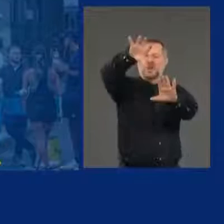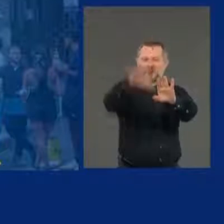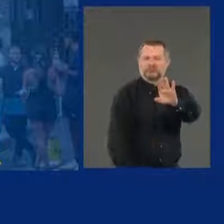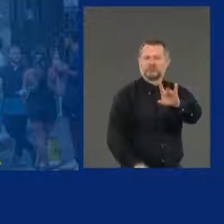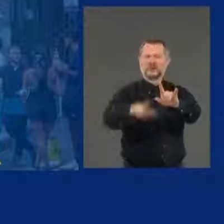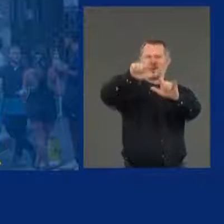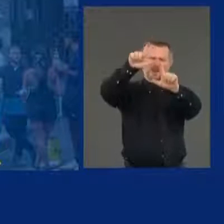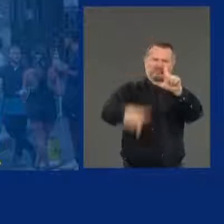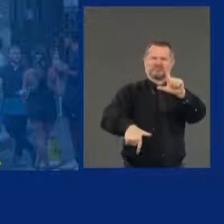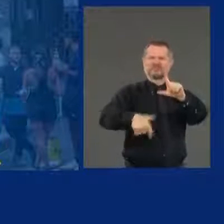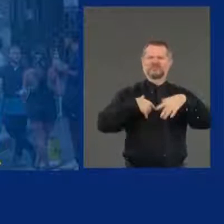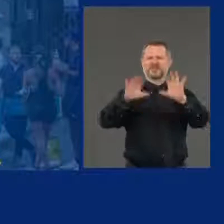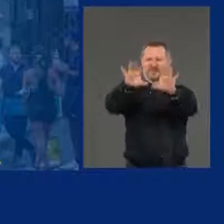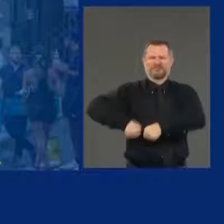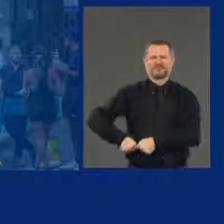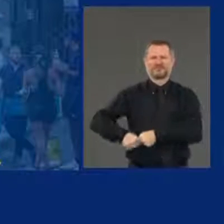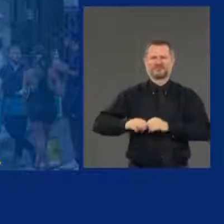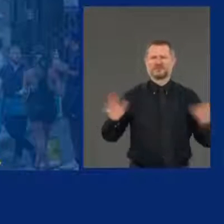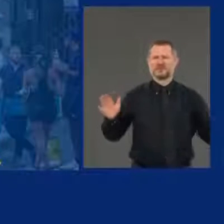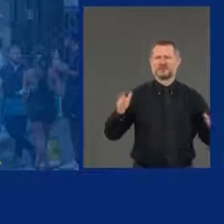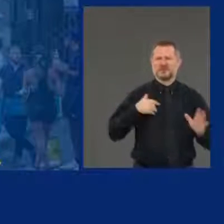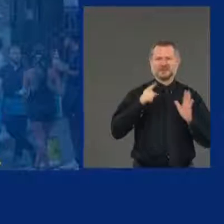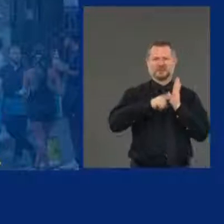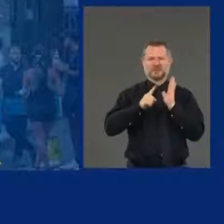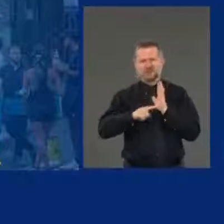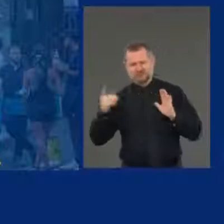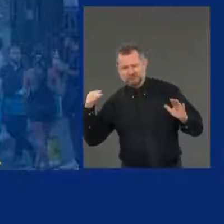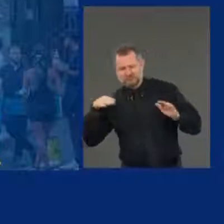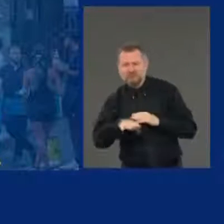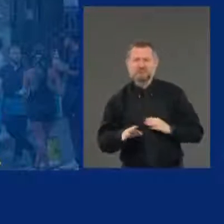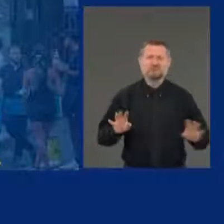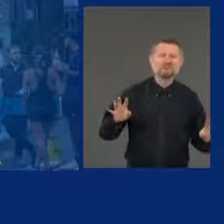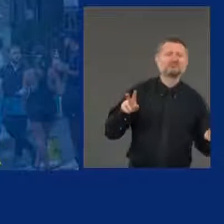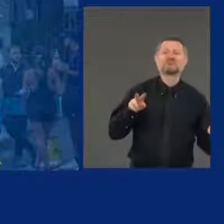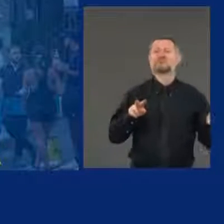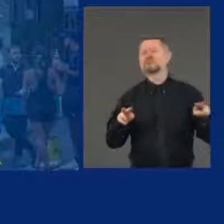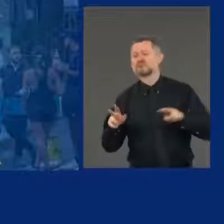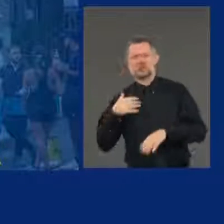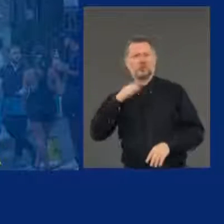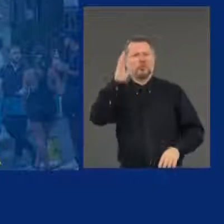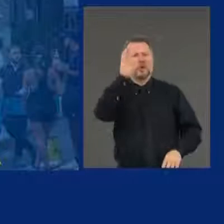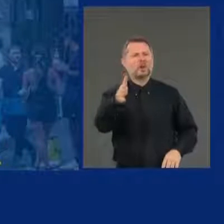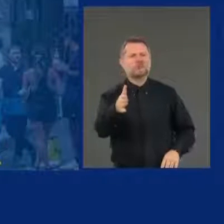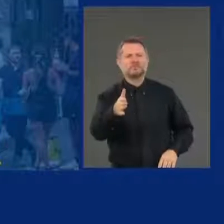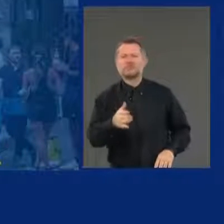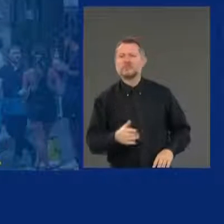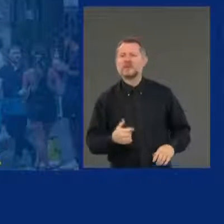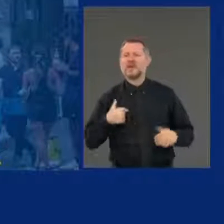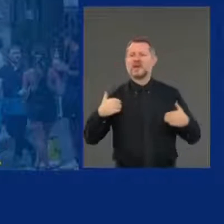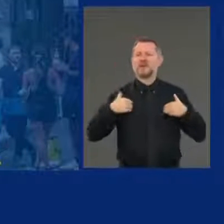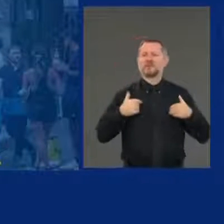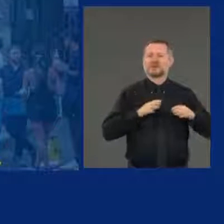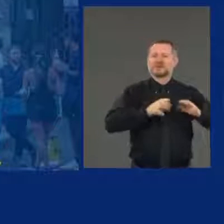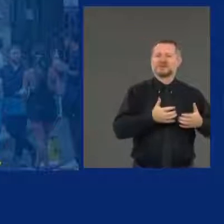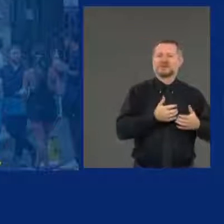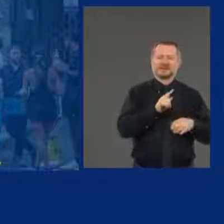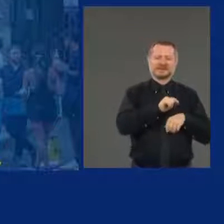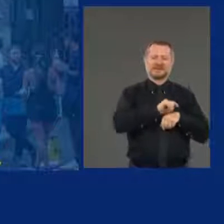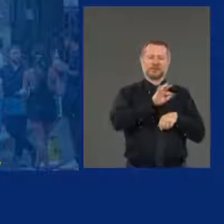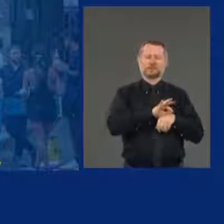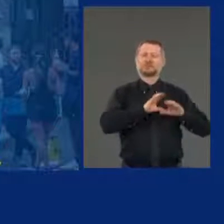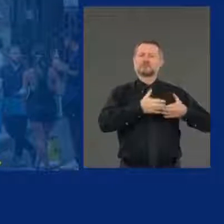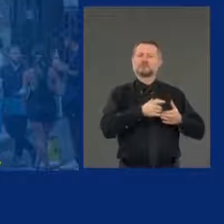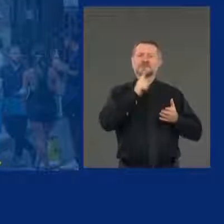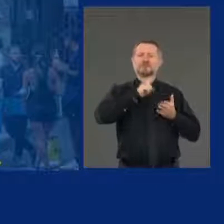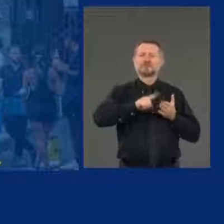Liquor Authority inspectors are out. We have a task force of state investigators who are